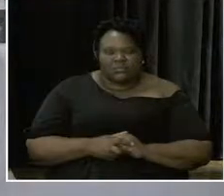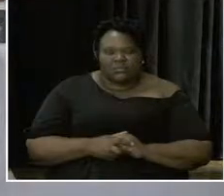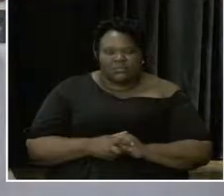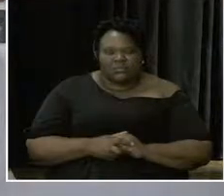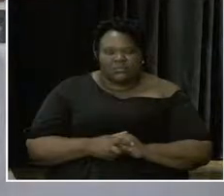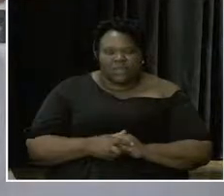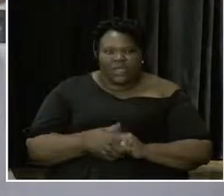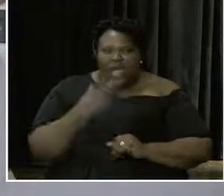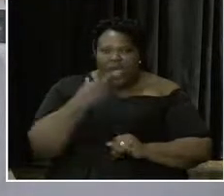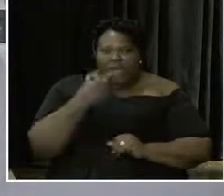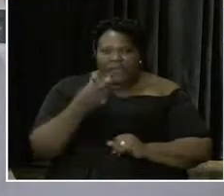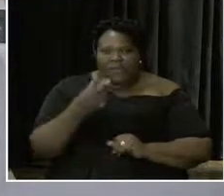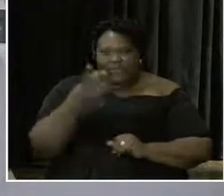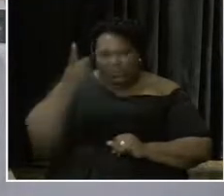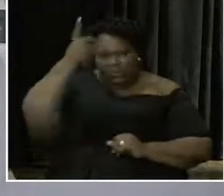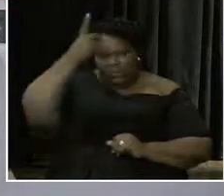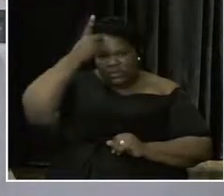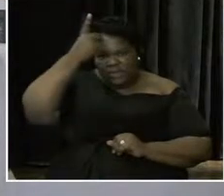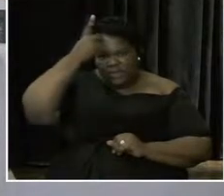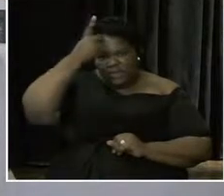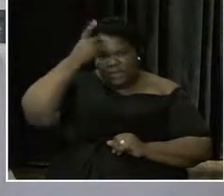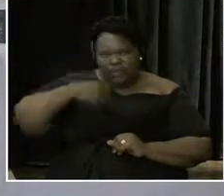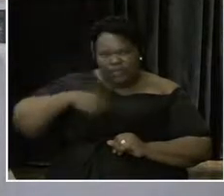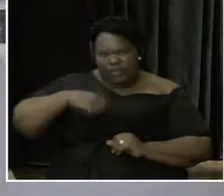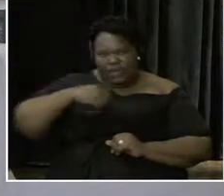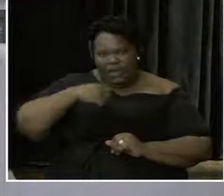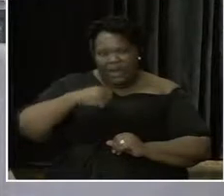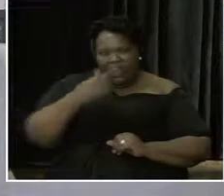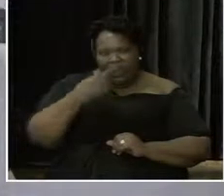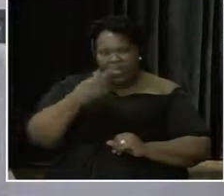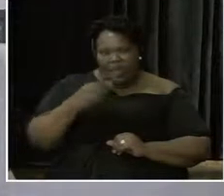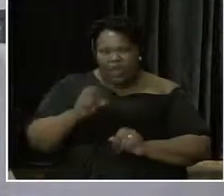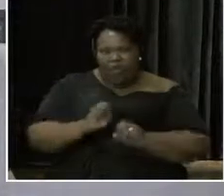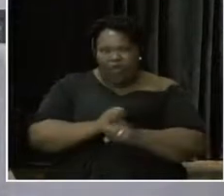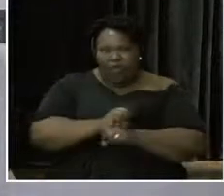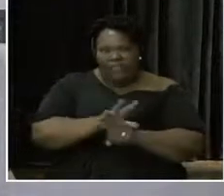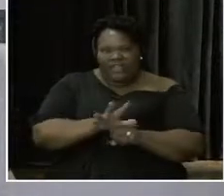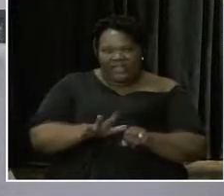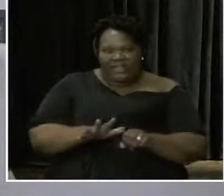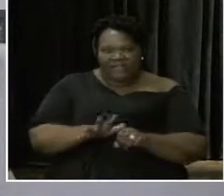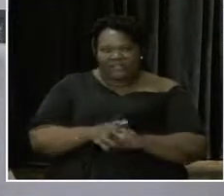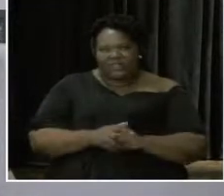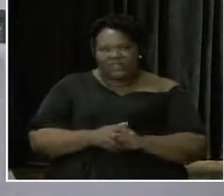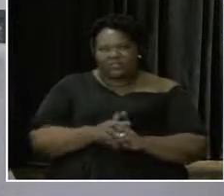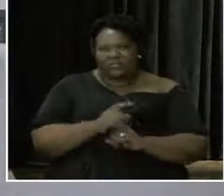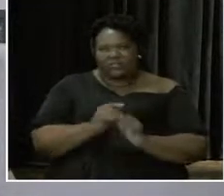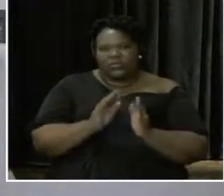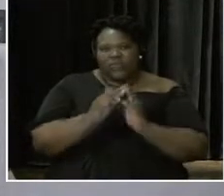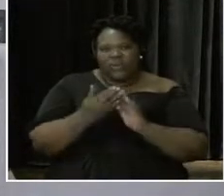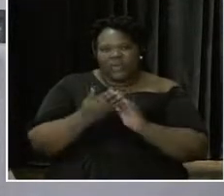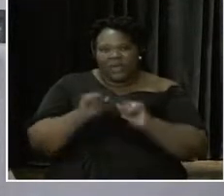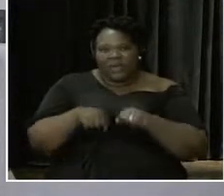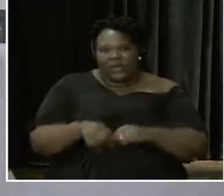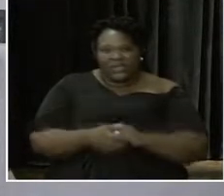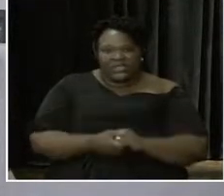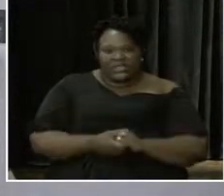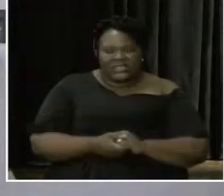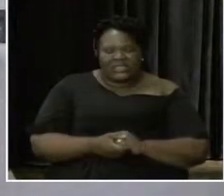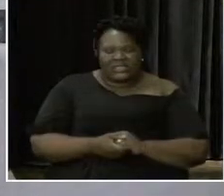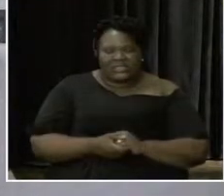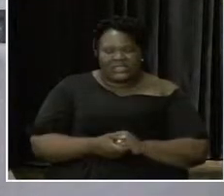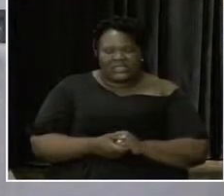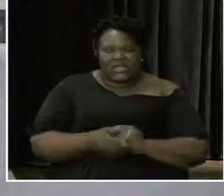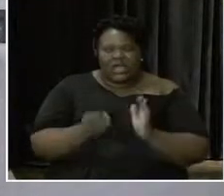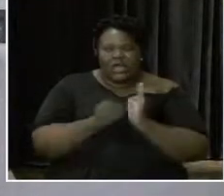It's the report on eThekwini Municipality's response to COVID-19. Committee recommends. Is the